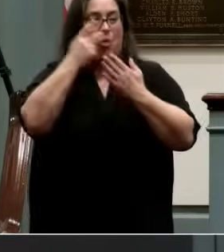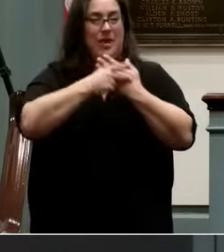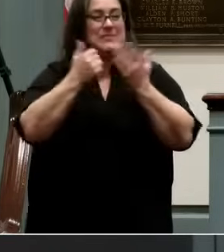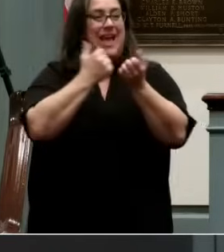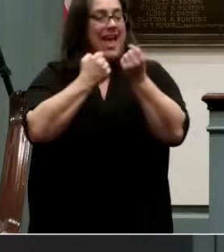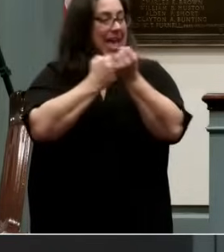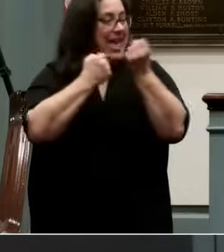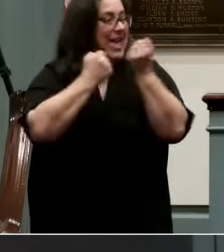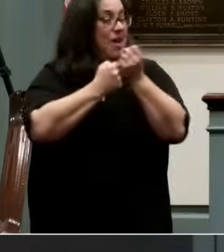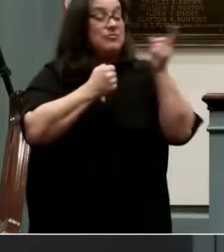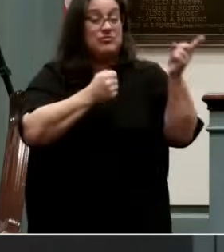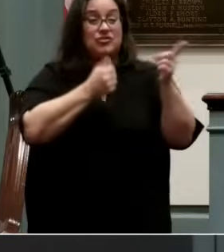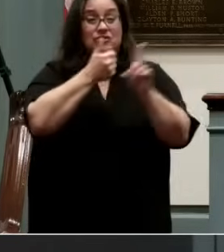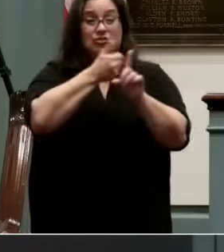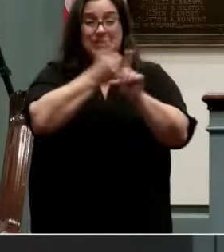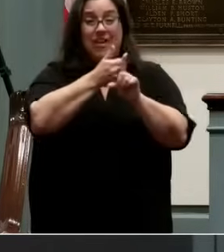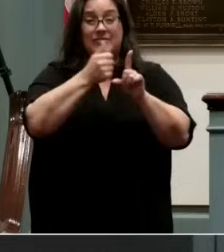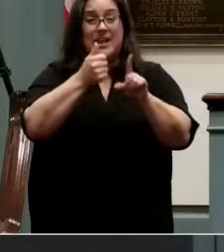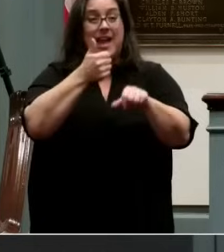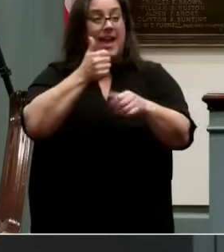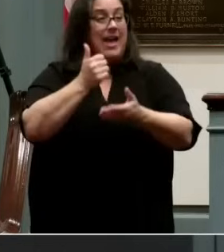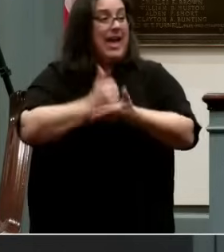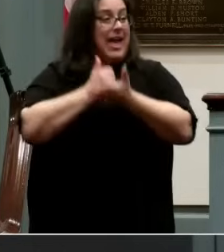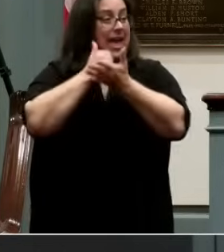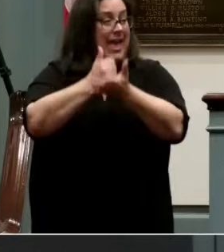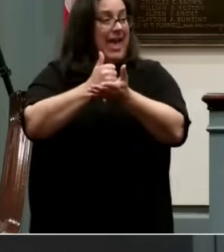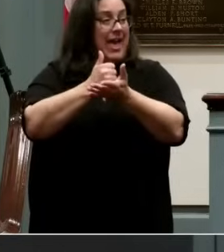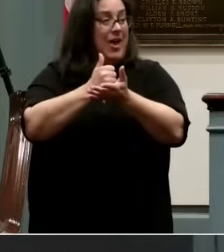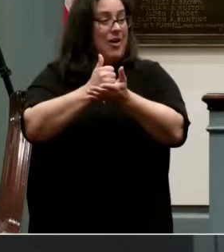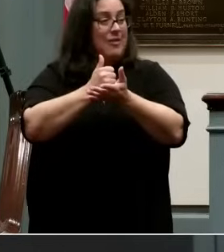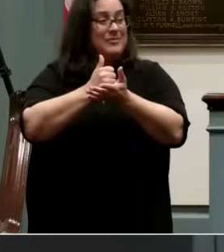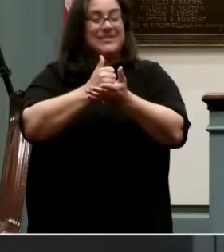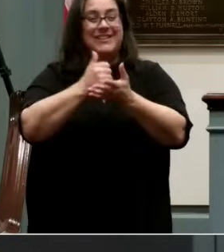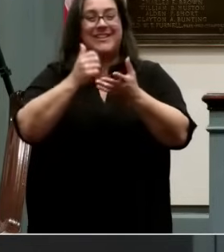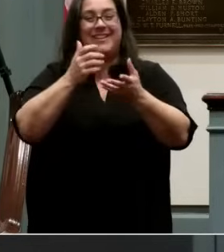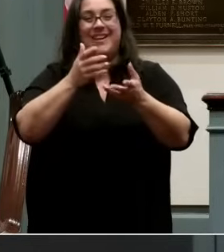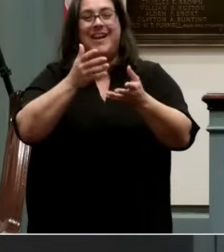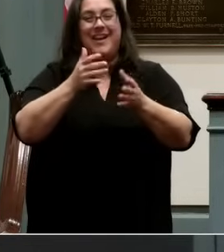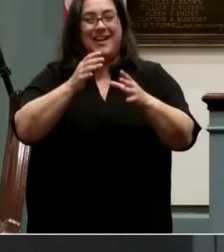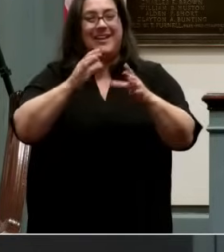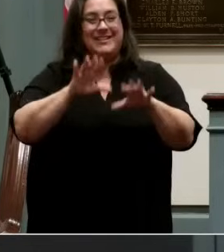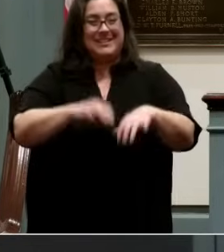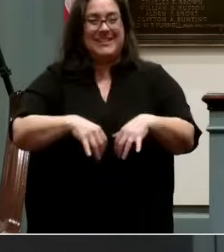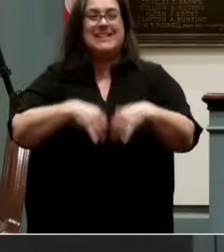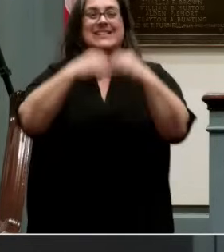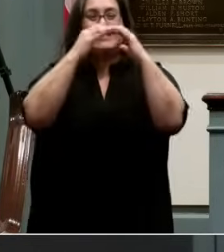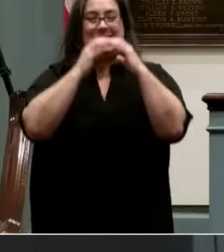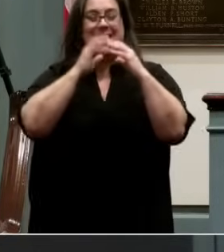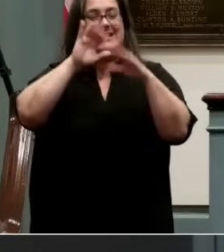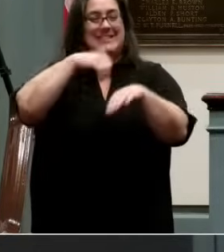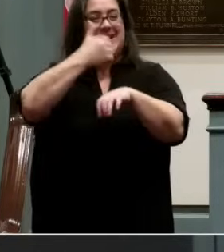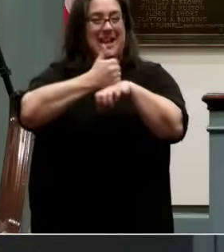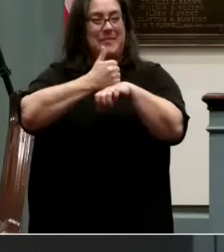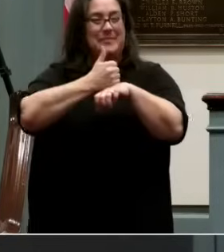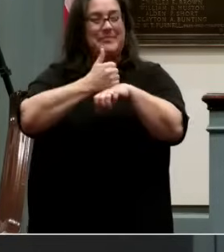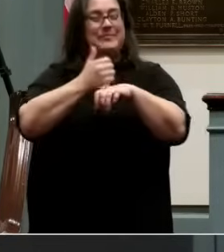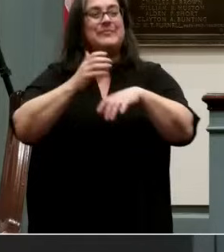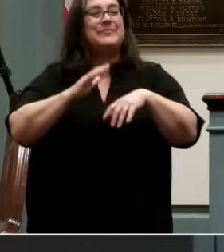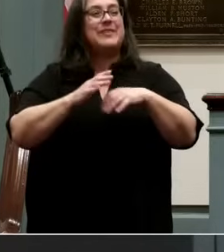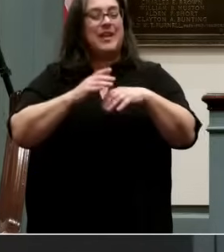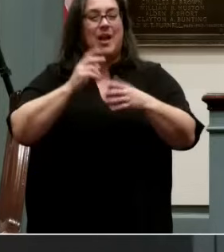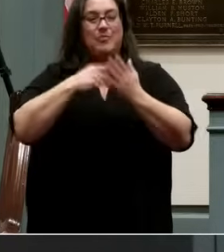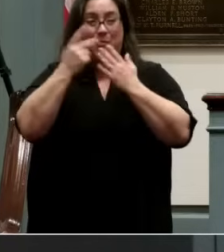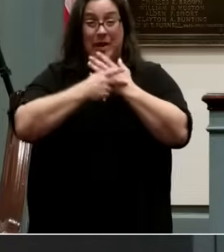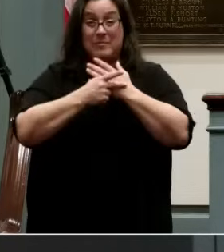health in Washington, D.C. I was wondering where she was that weekend. Young people from around the country had a chance to